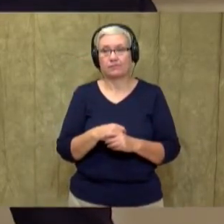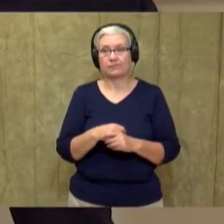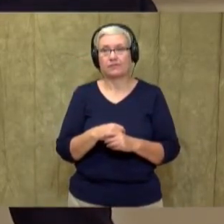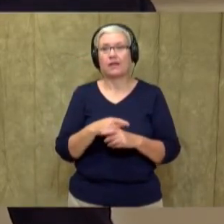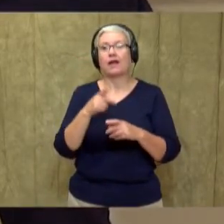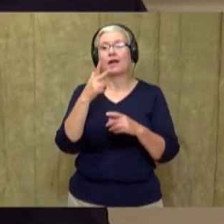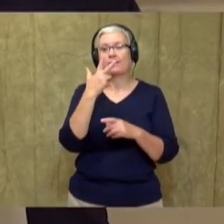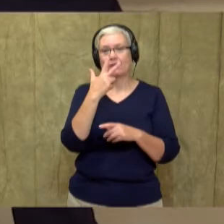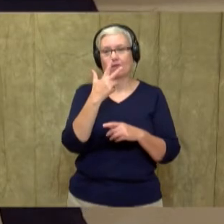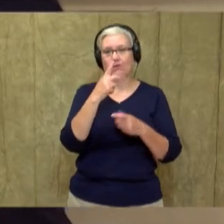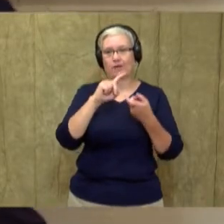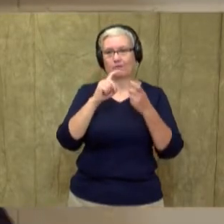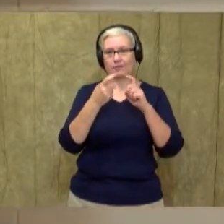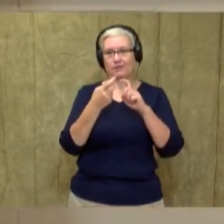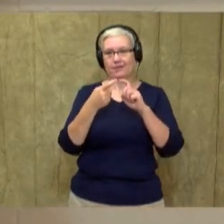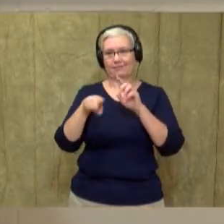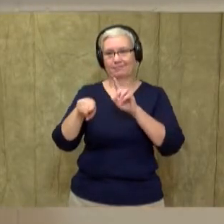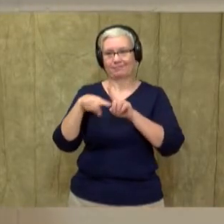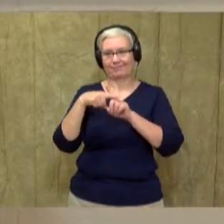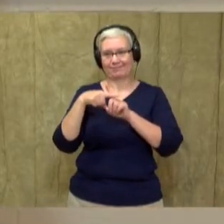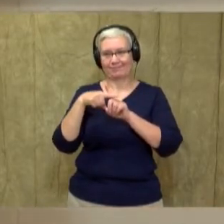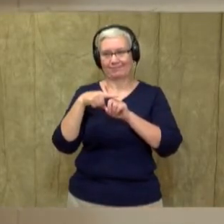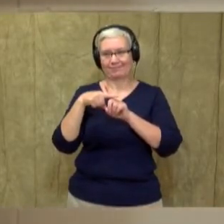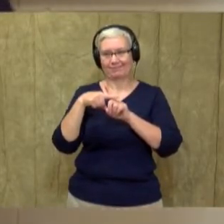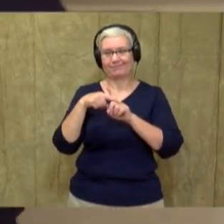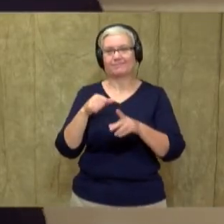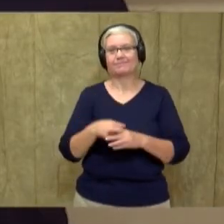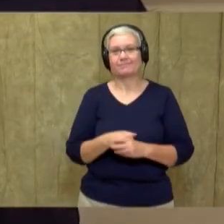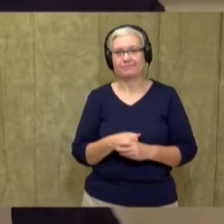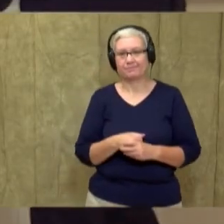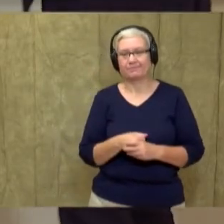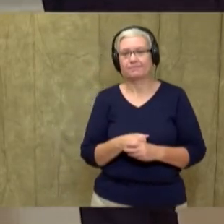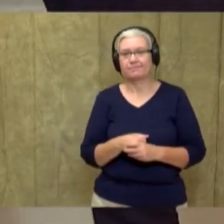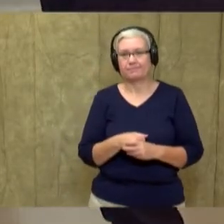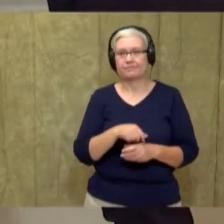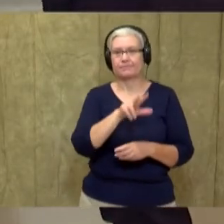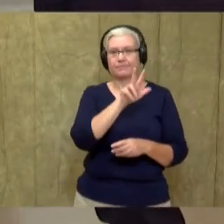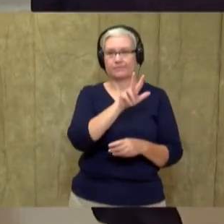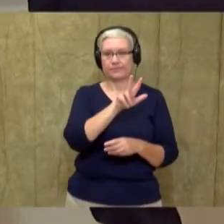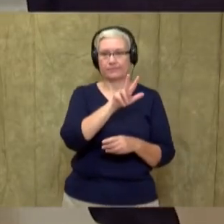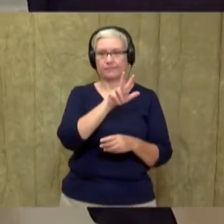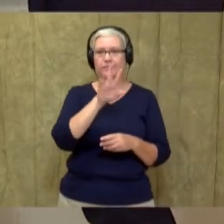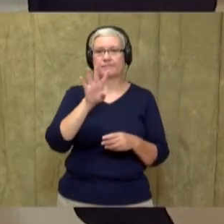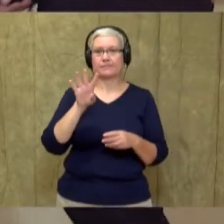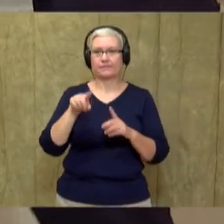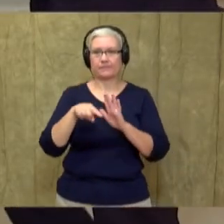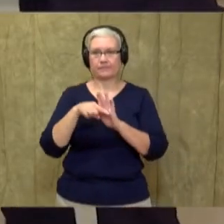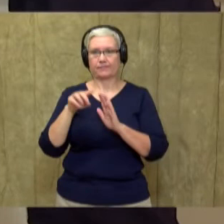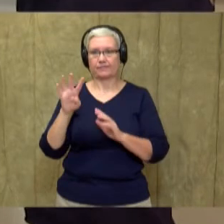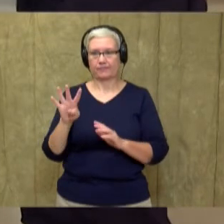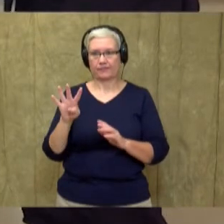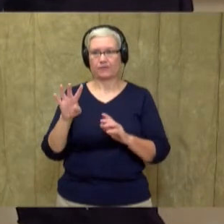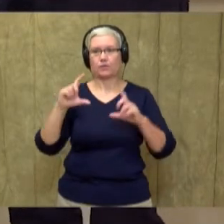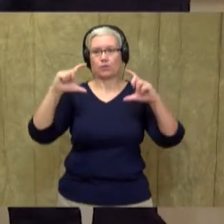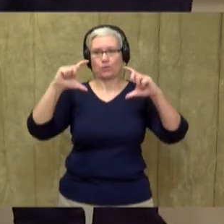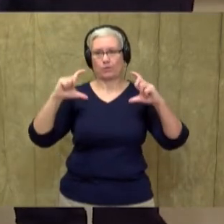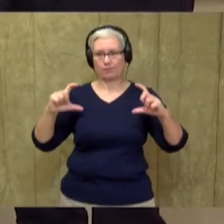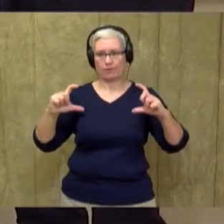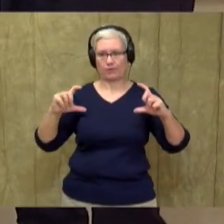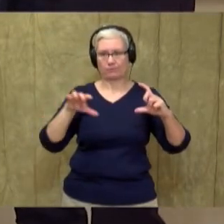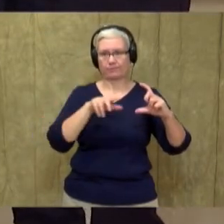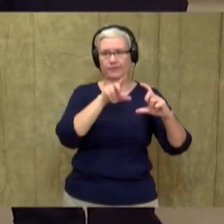3, remember, the sign changes, so that's got to be a +3 when we're recording the coordinates of that